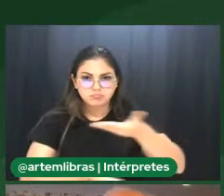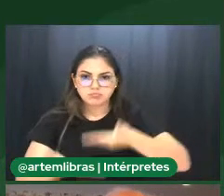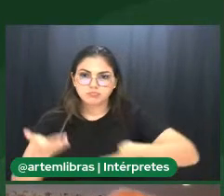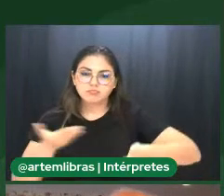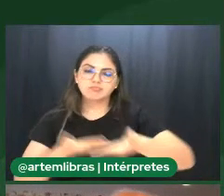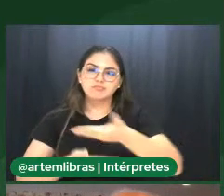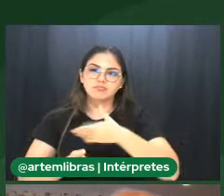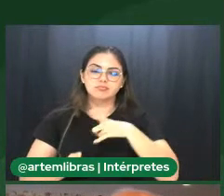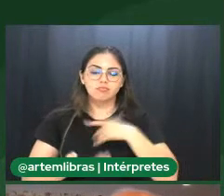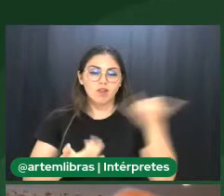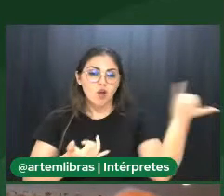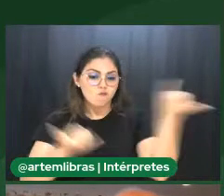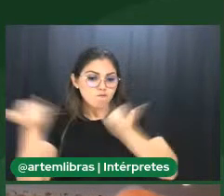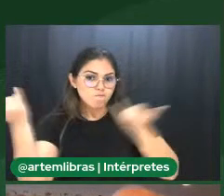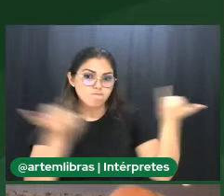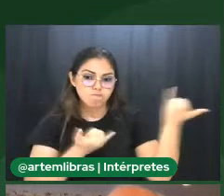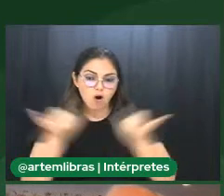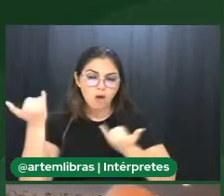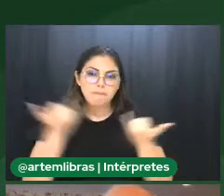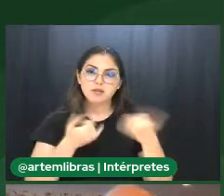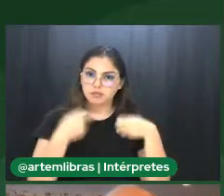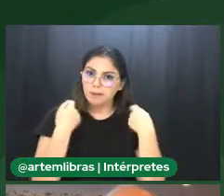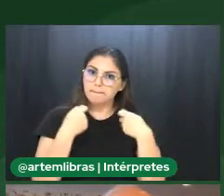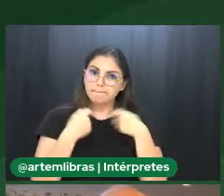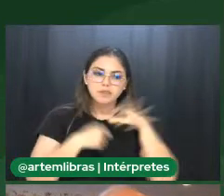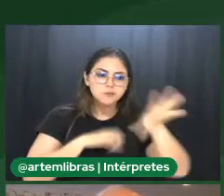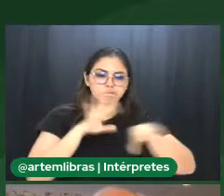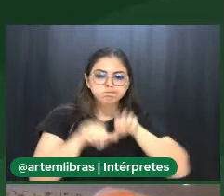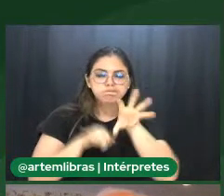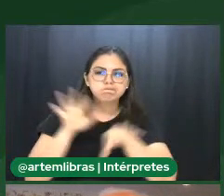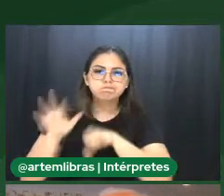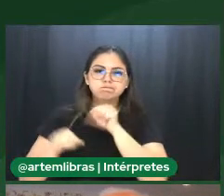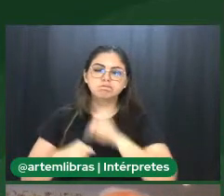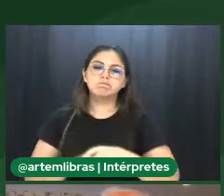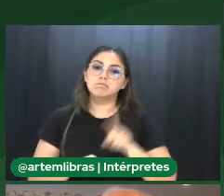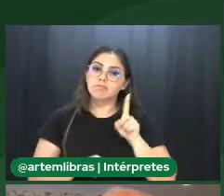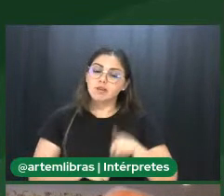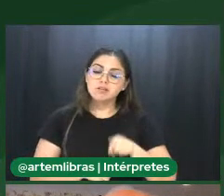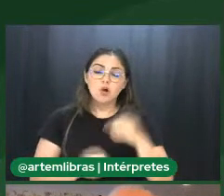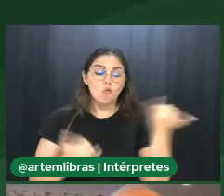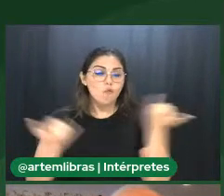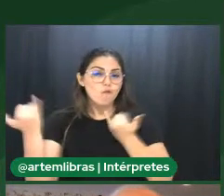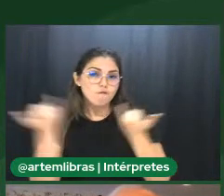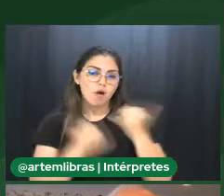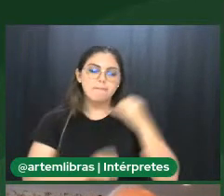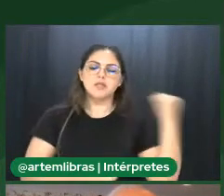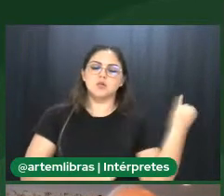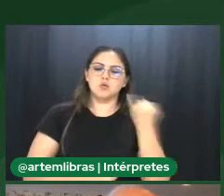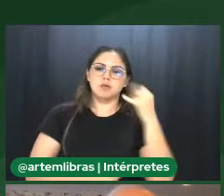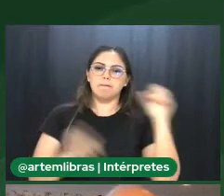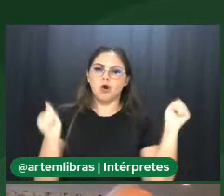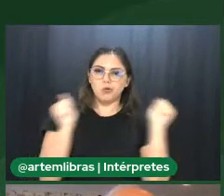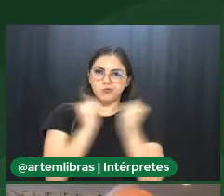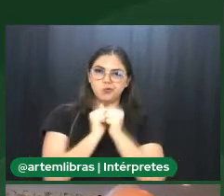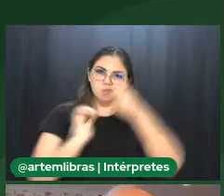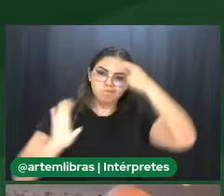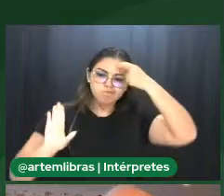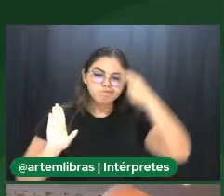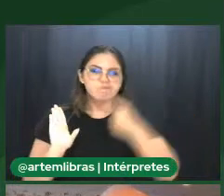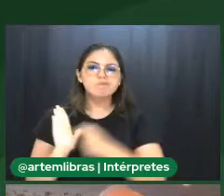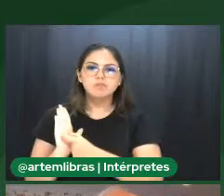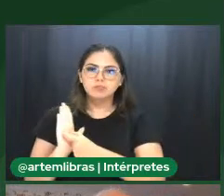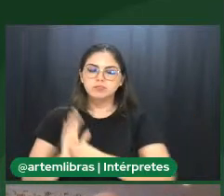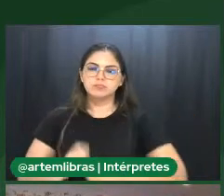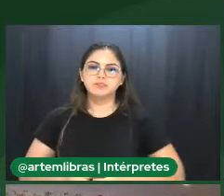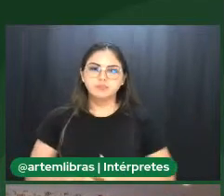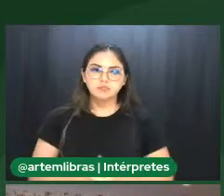make rapid decisions, even though there's a great deal of AI and machine learning working in the background.